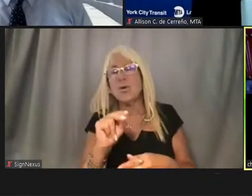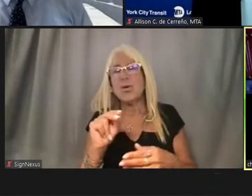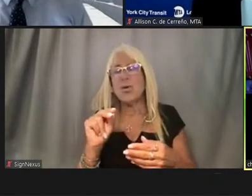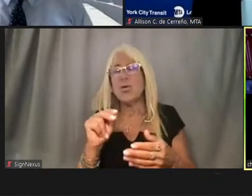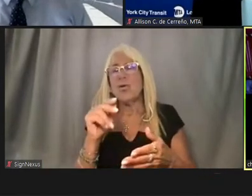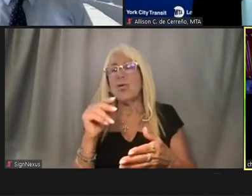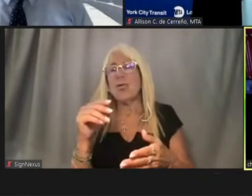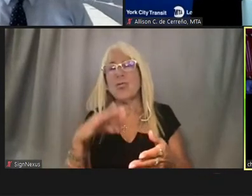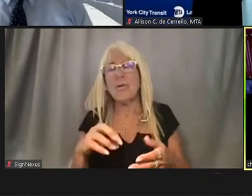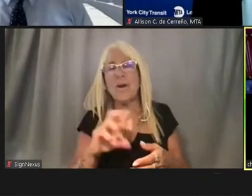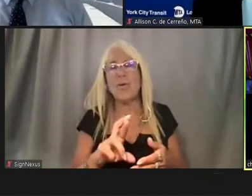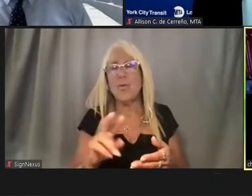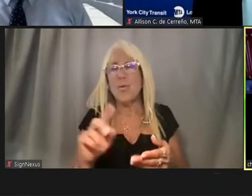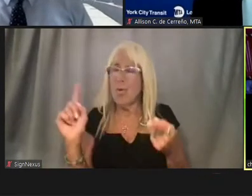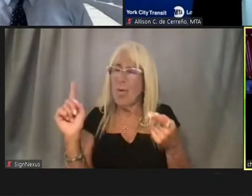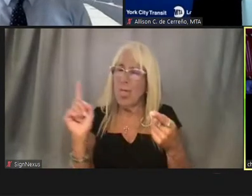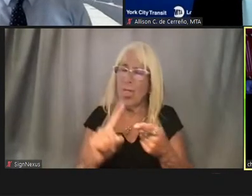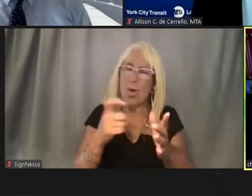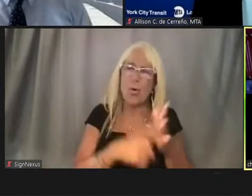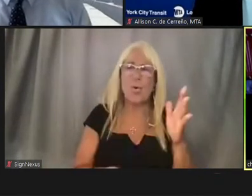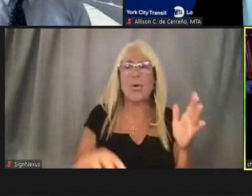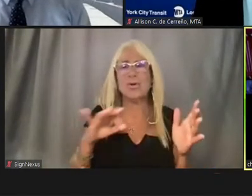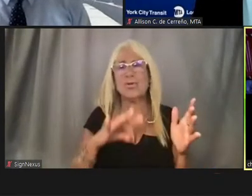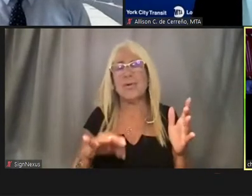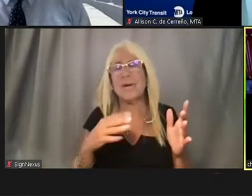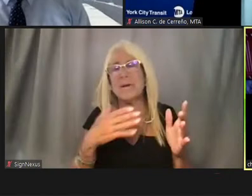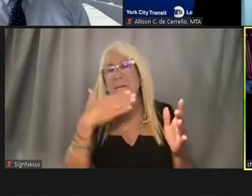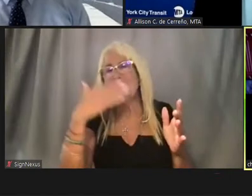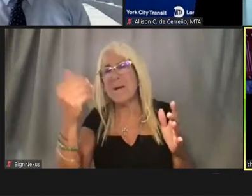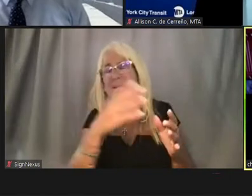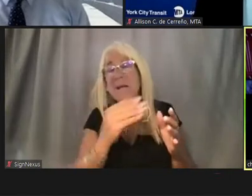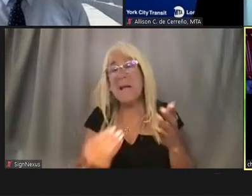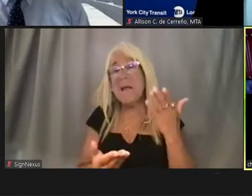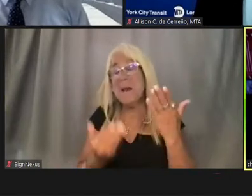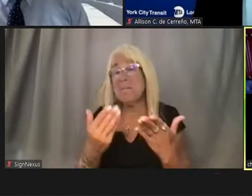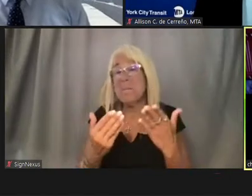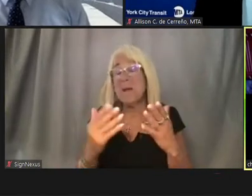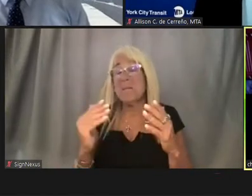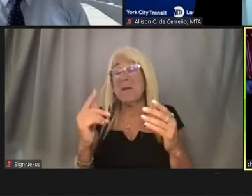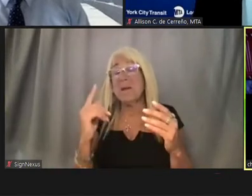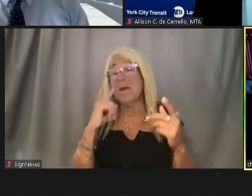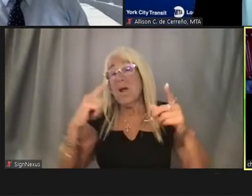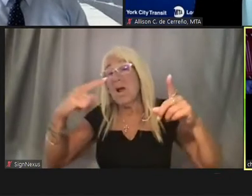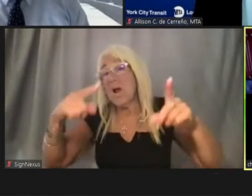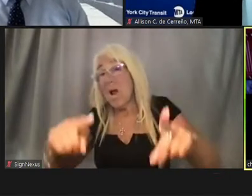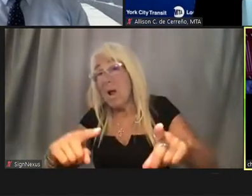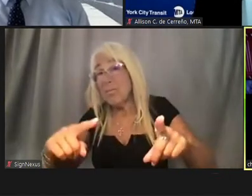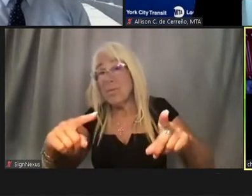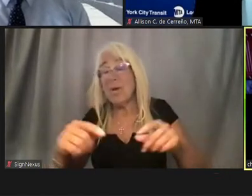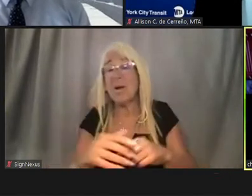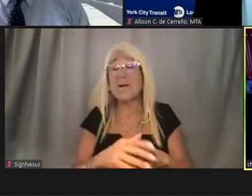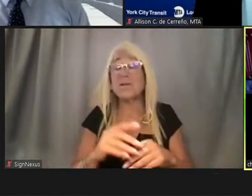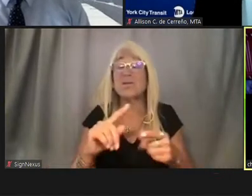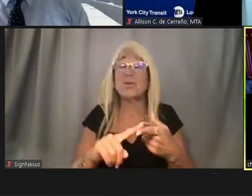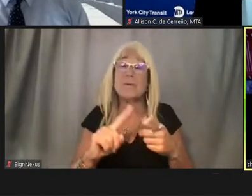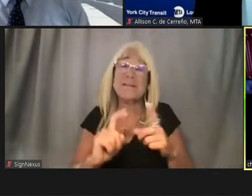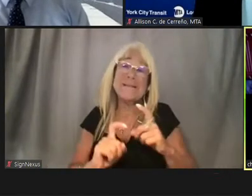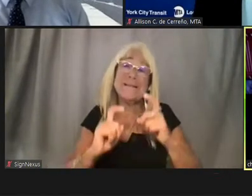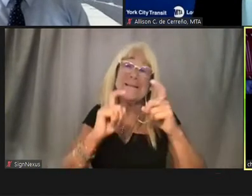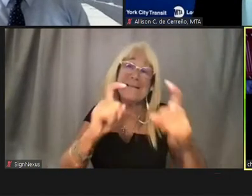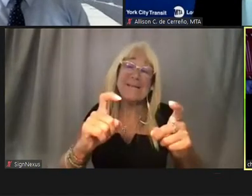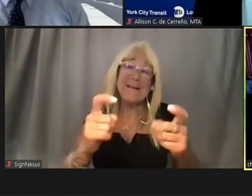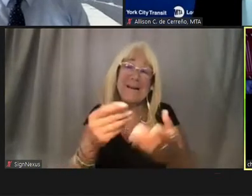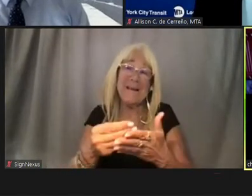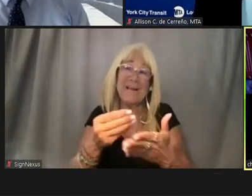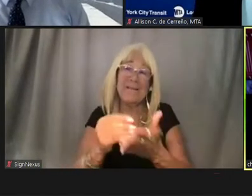and perhaps a compromise will entail the port authority to restore and dedicate the funds to improving mass transit